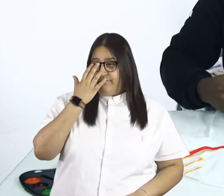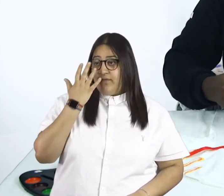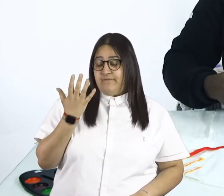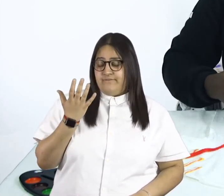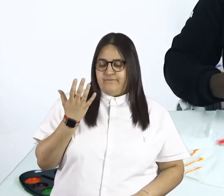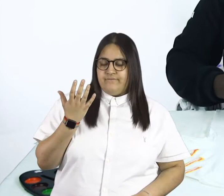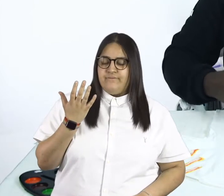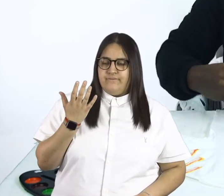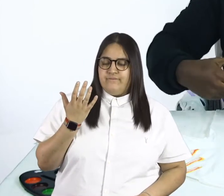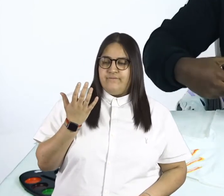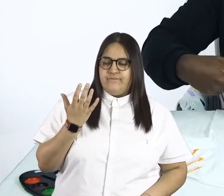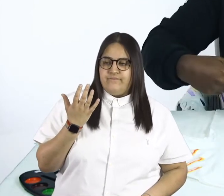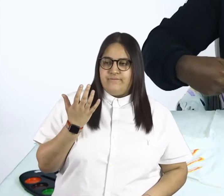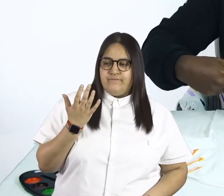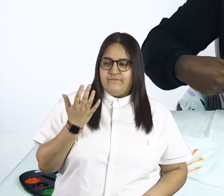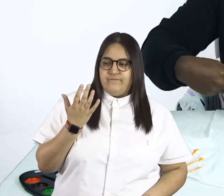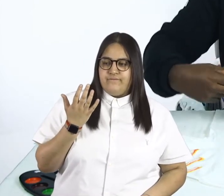5,